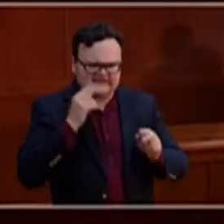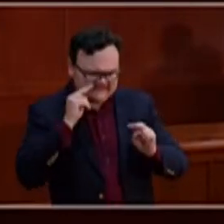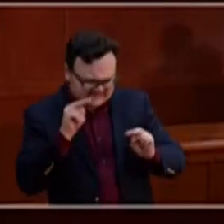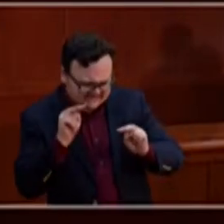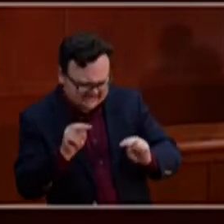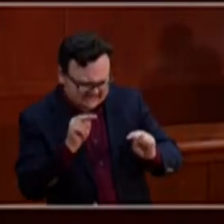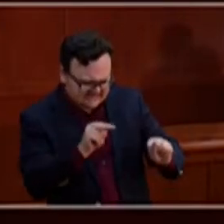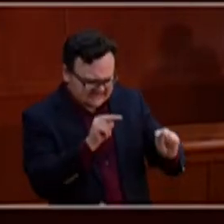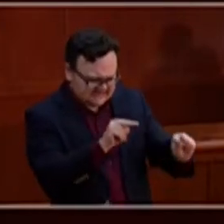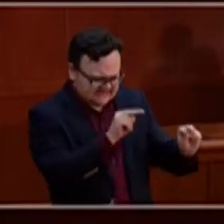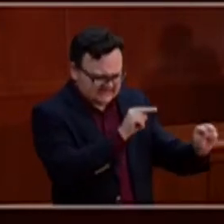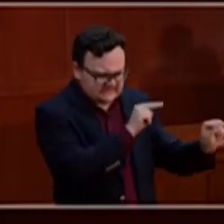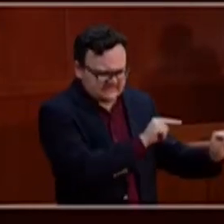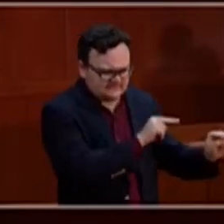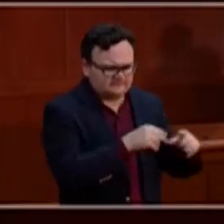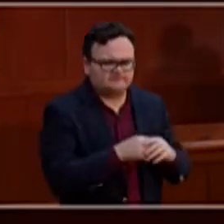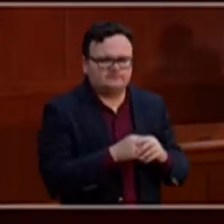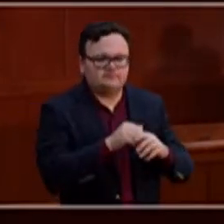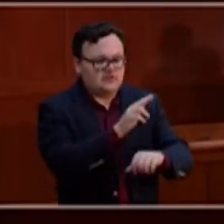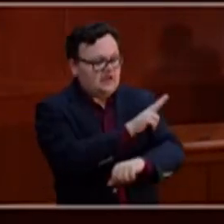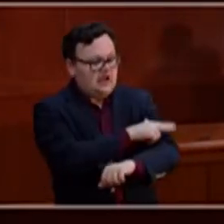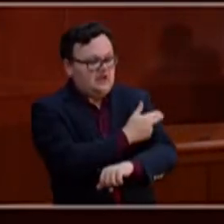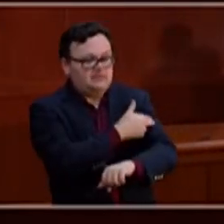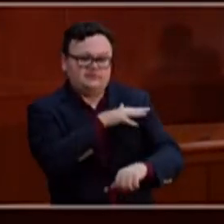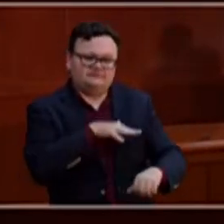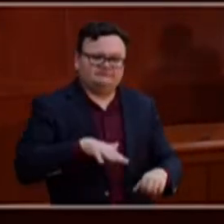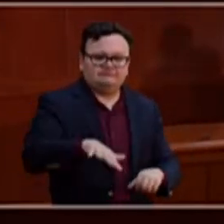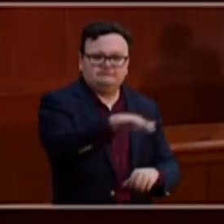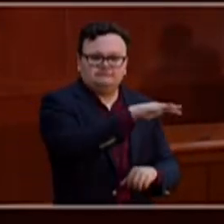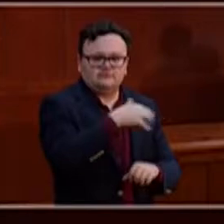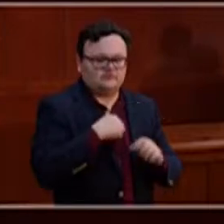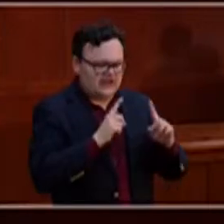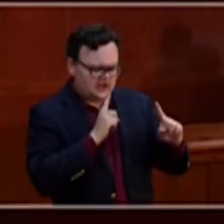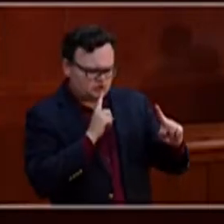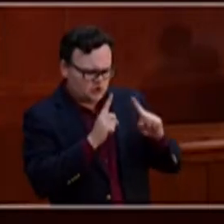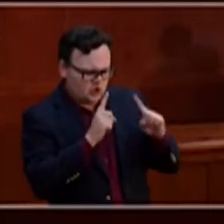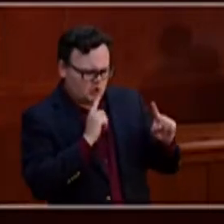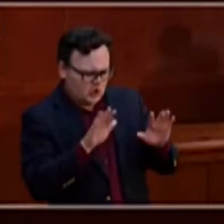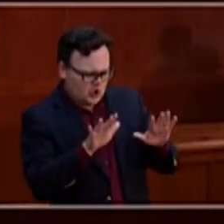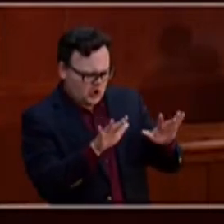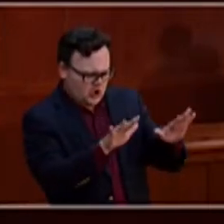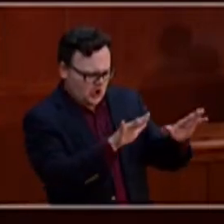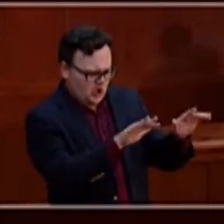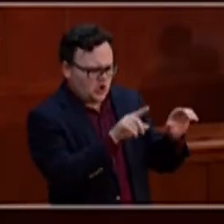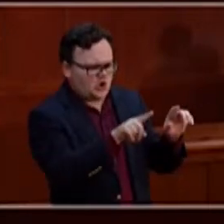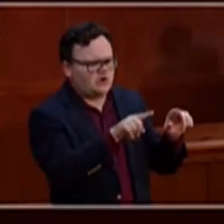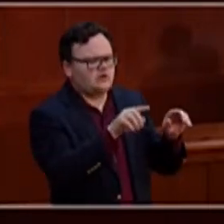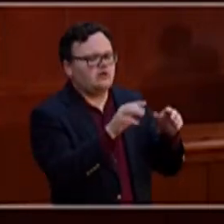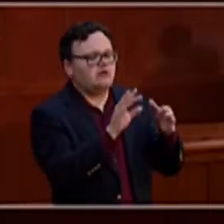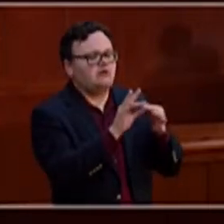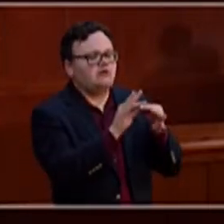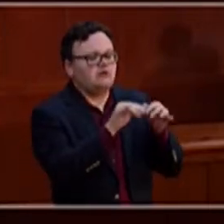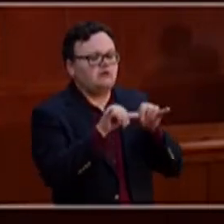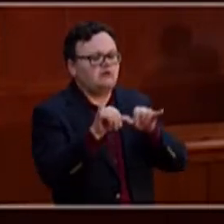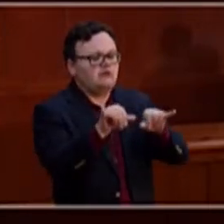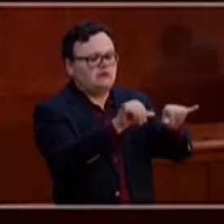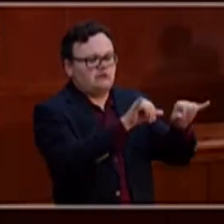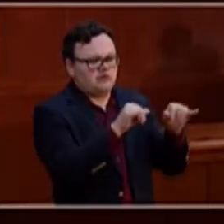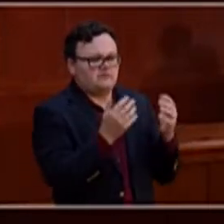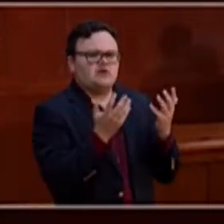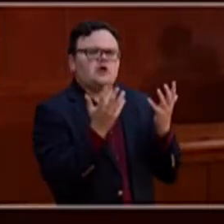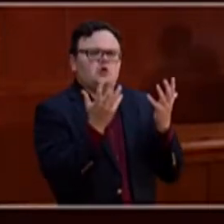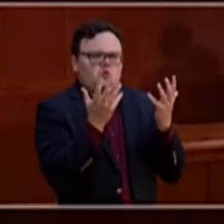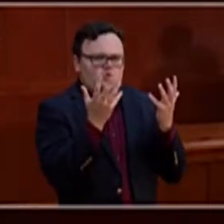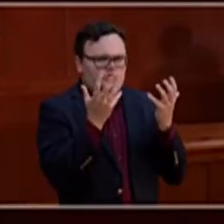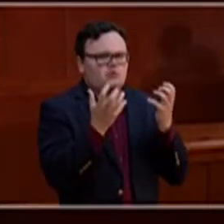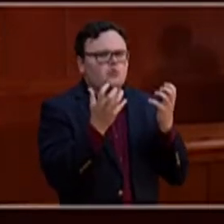you have heard this as well, Governor, what I consistently hear is we want the ability to surge within our walls.